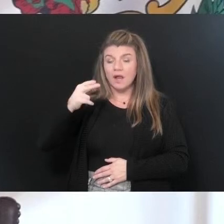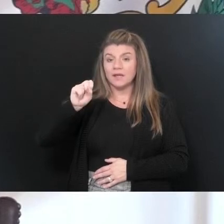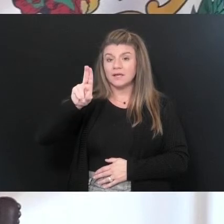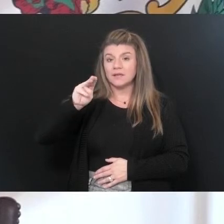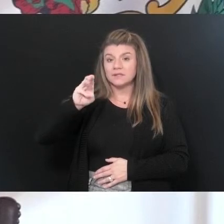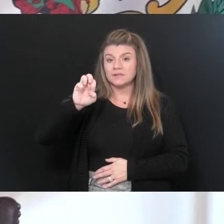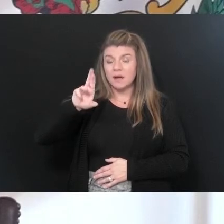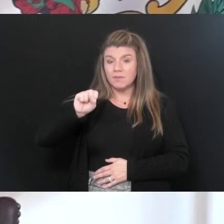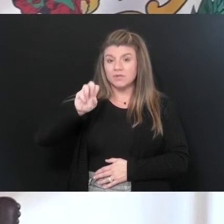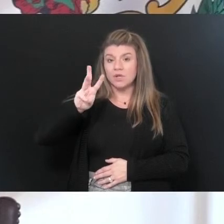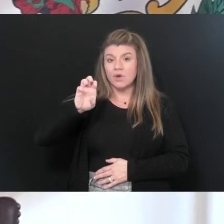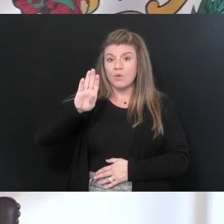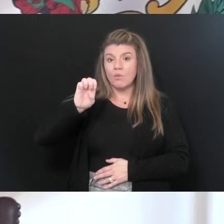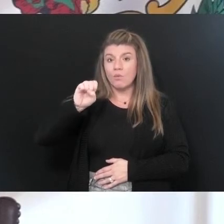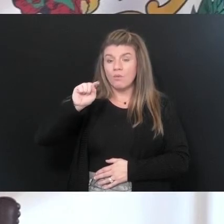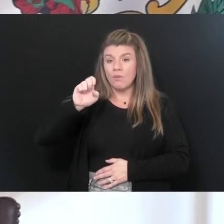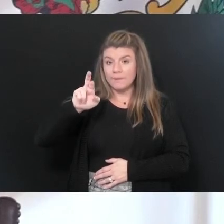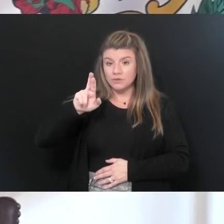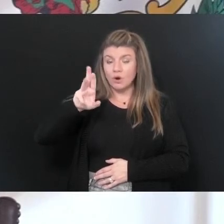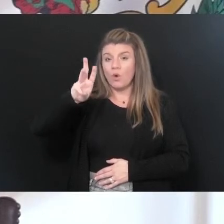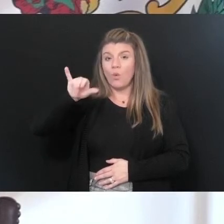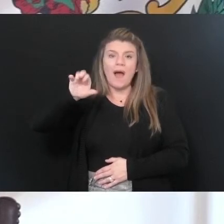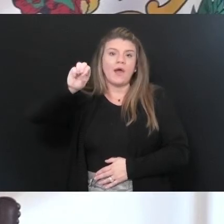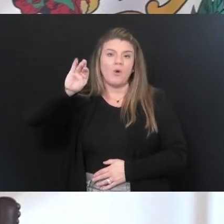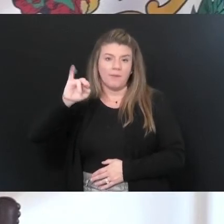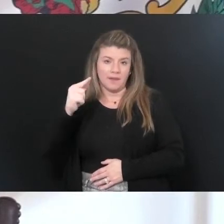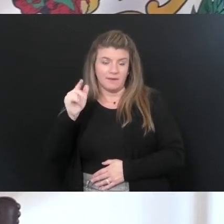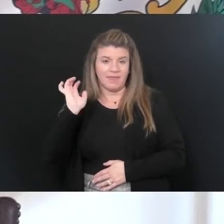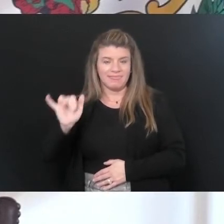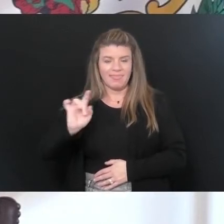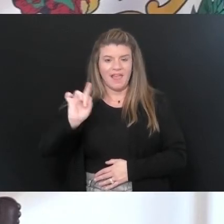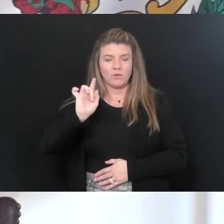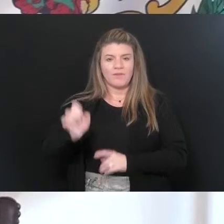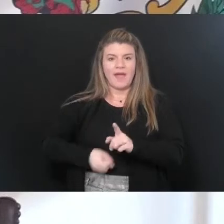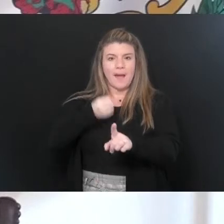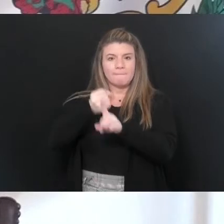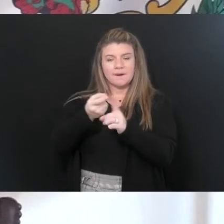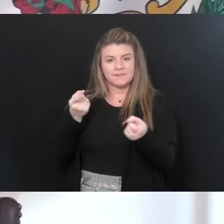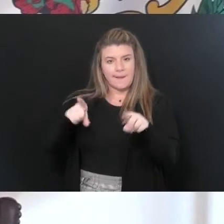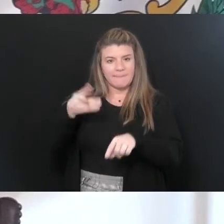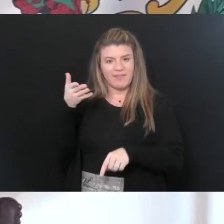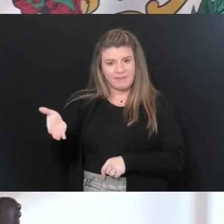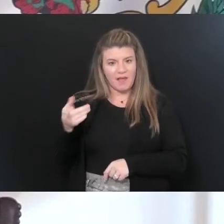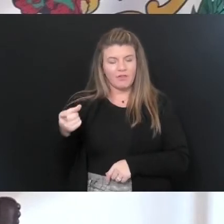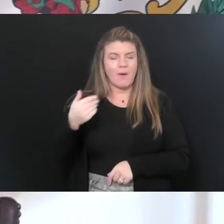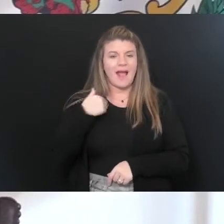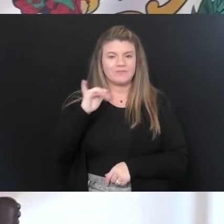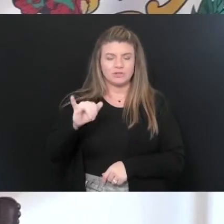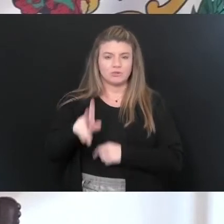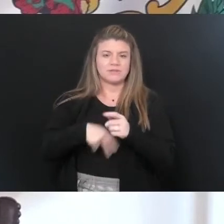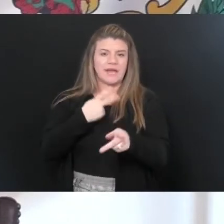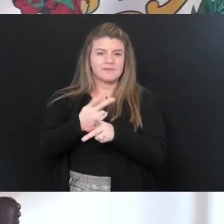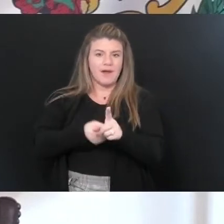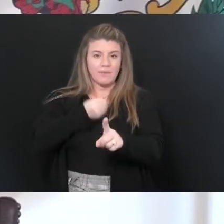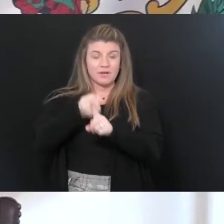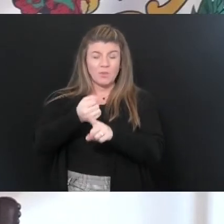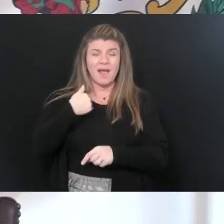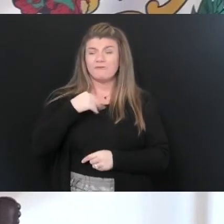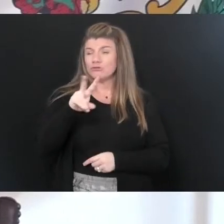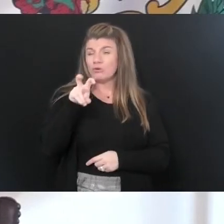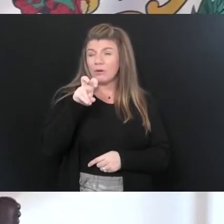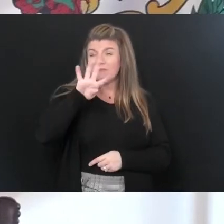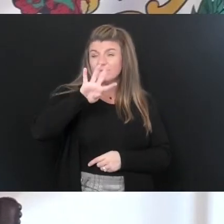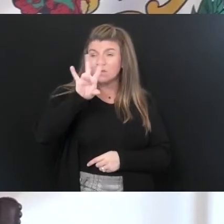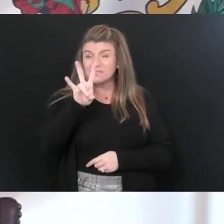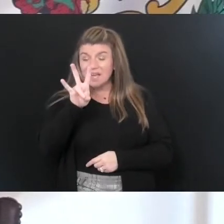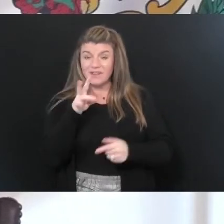and Wyoming counties are where these churches are at, and they have these outbreaks. We have